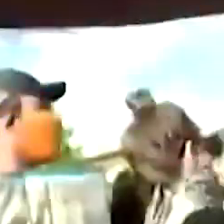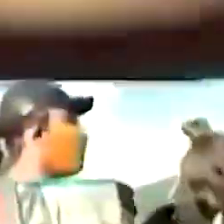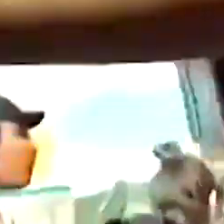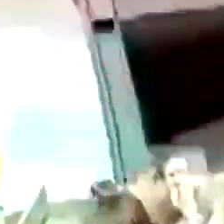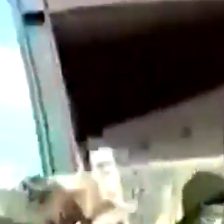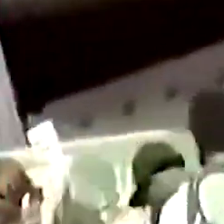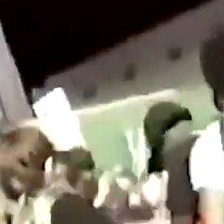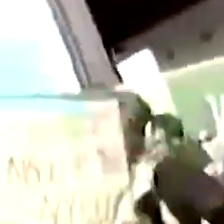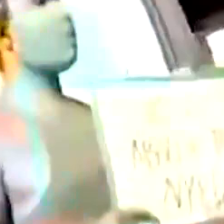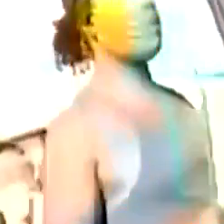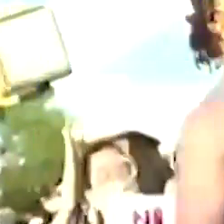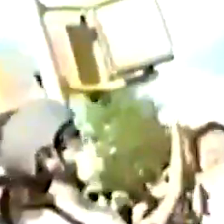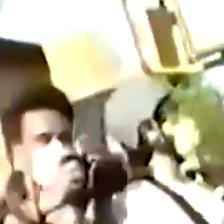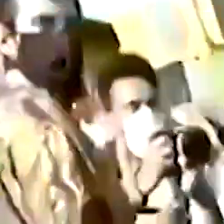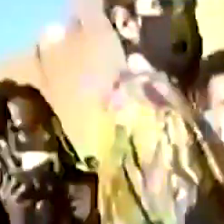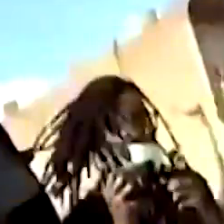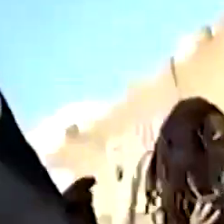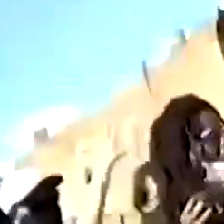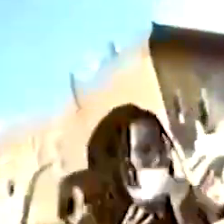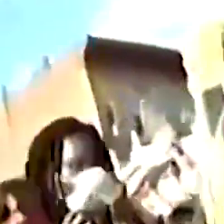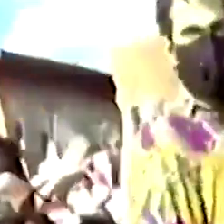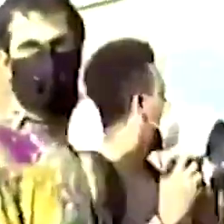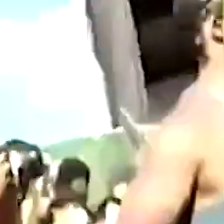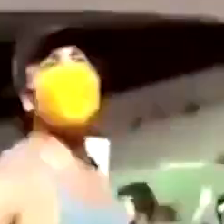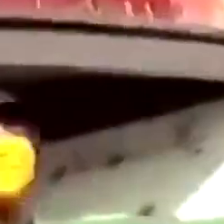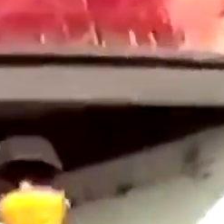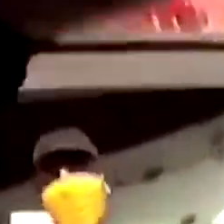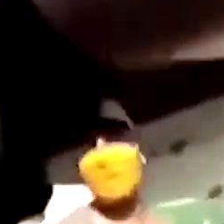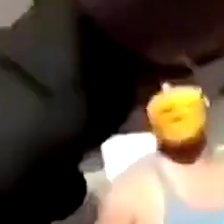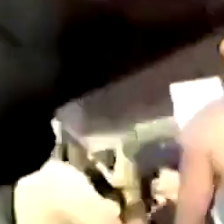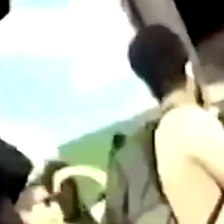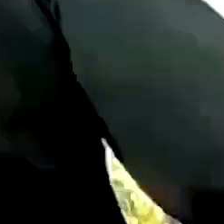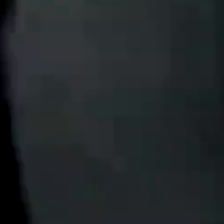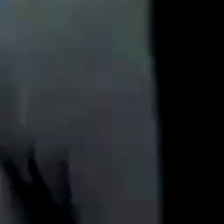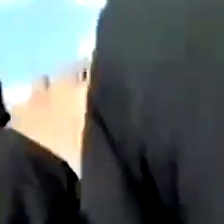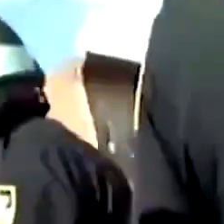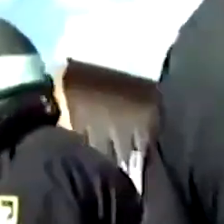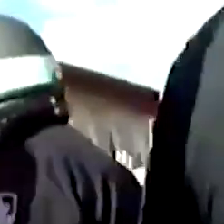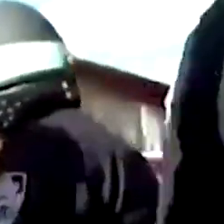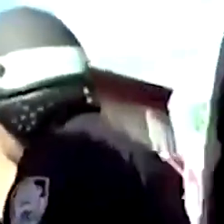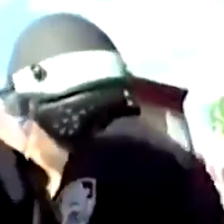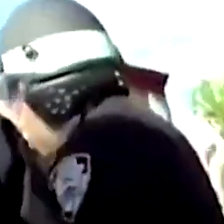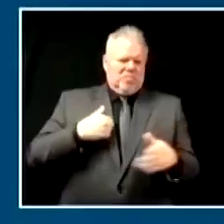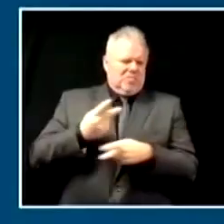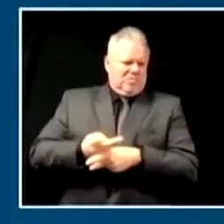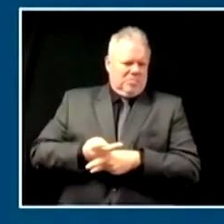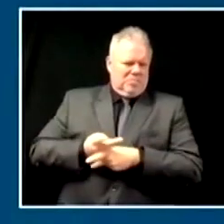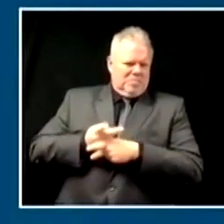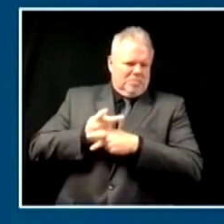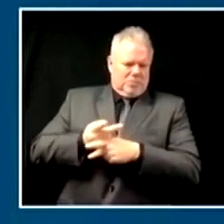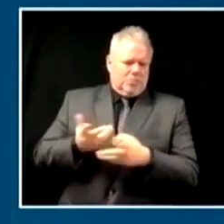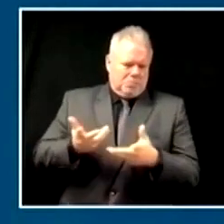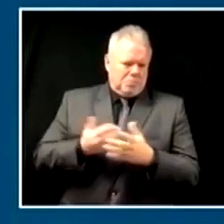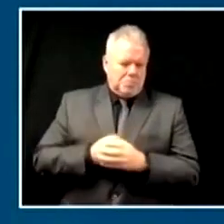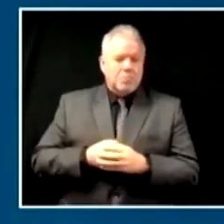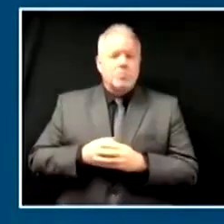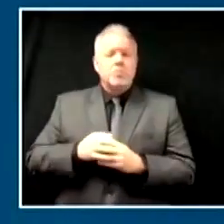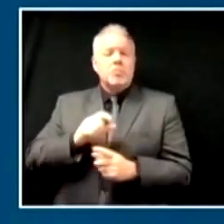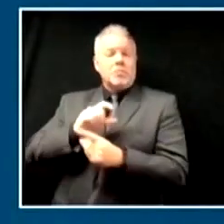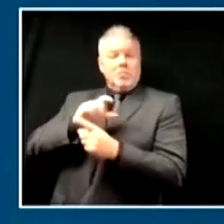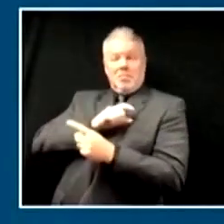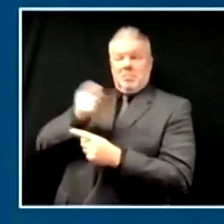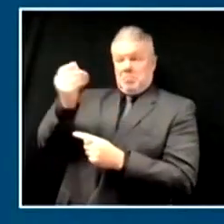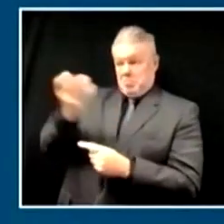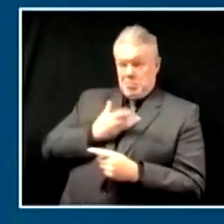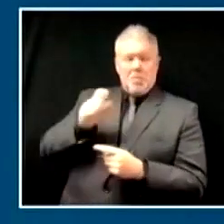pepper sprayed directly in the face by an officer, an act that was caught on video and seen by millions. After my assault at the hands of